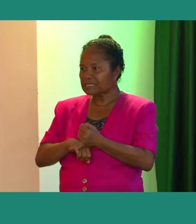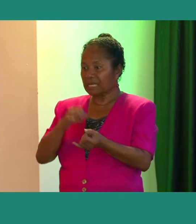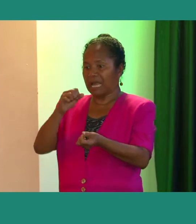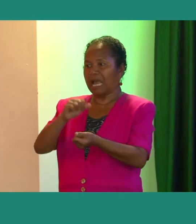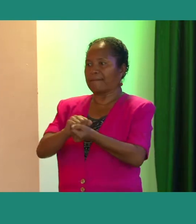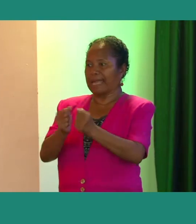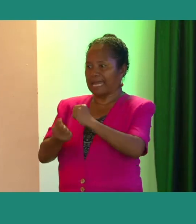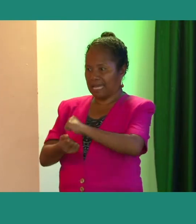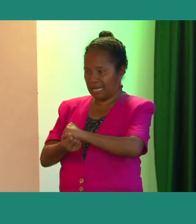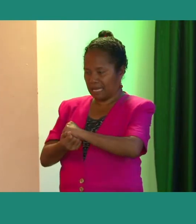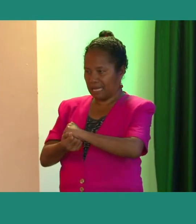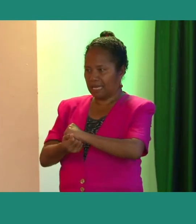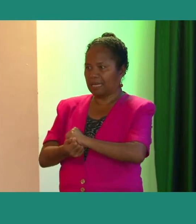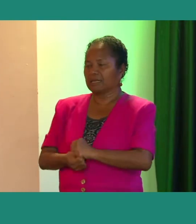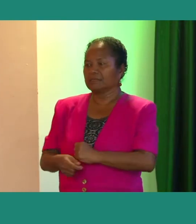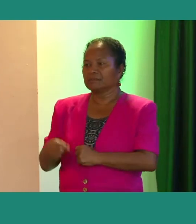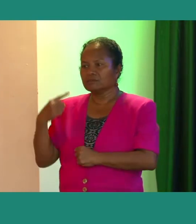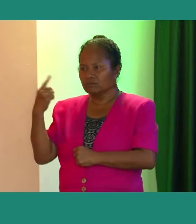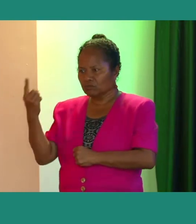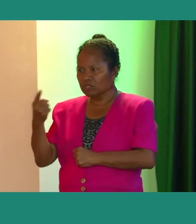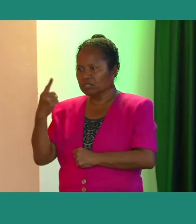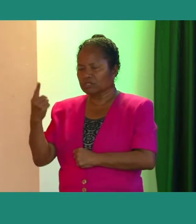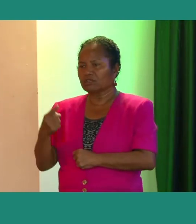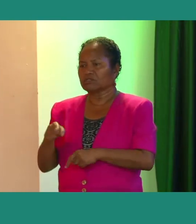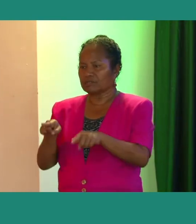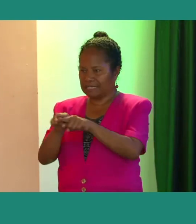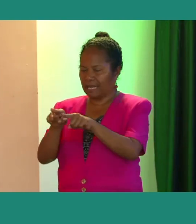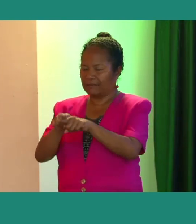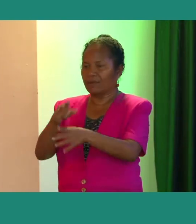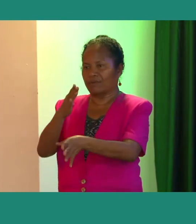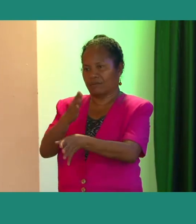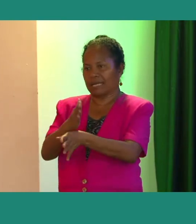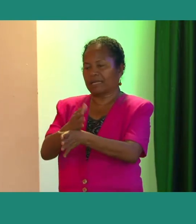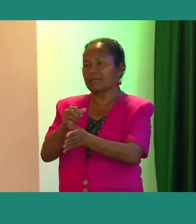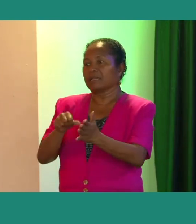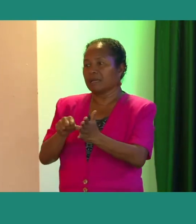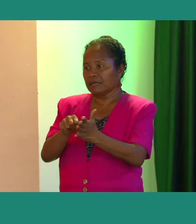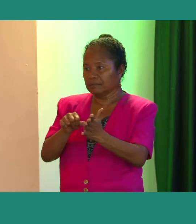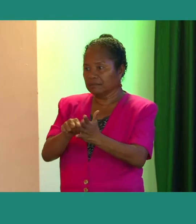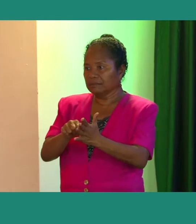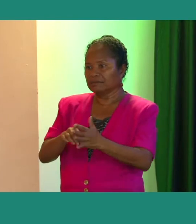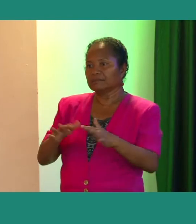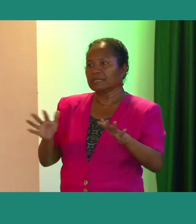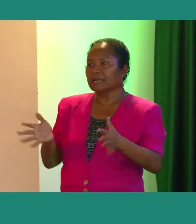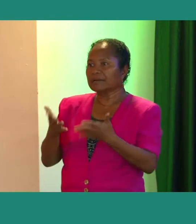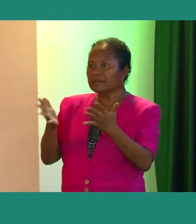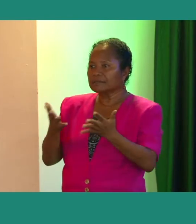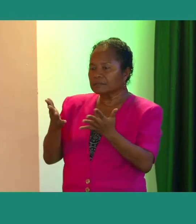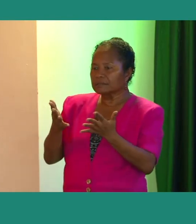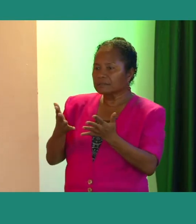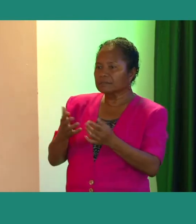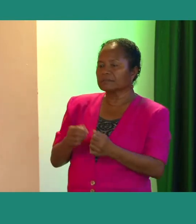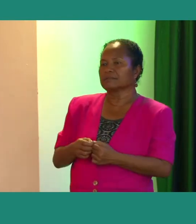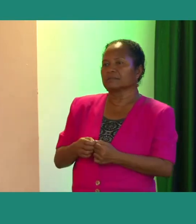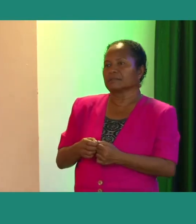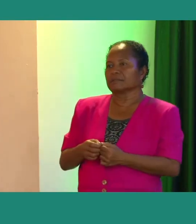those organisations who is working hard to encourage gender diversity. Oil Search is